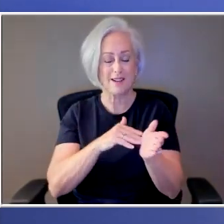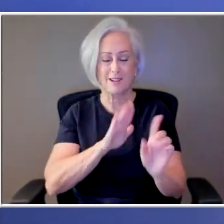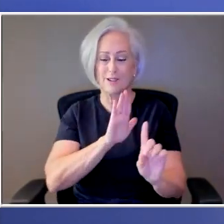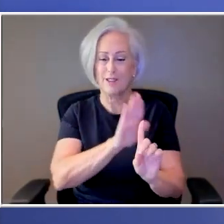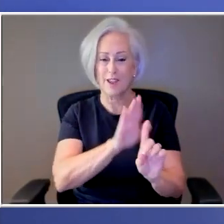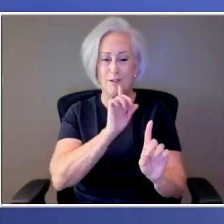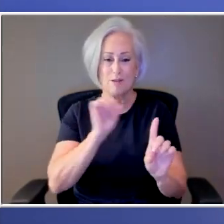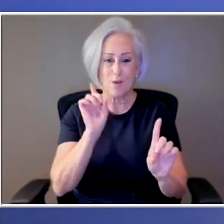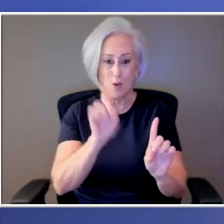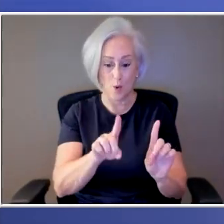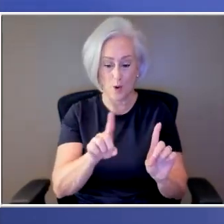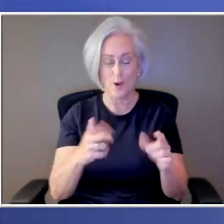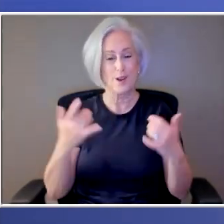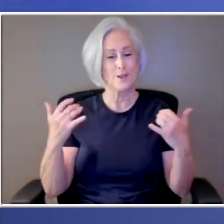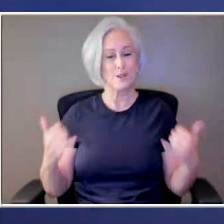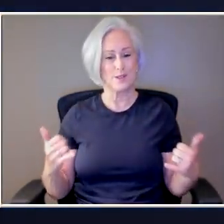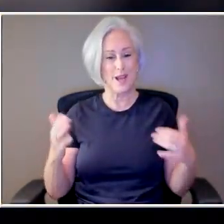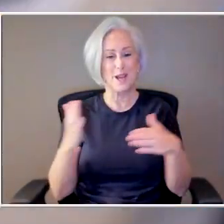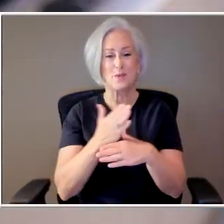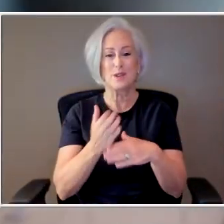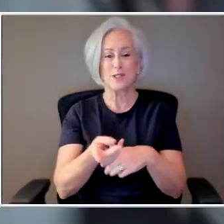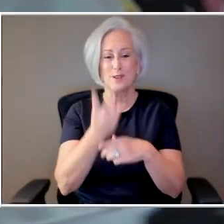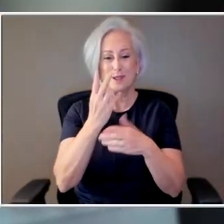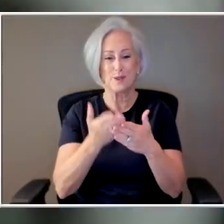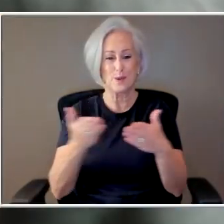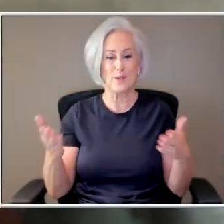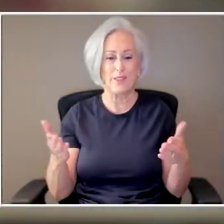moments that are more than medicine.